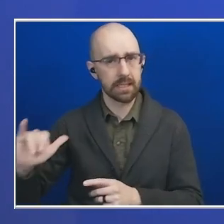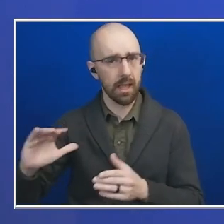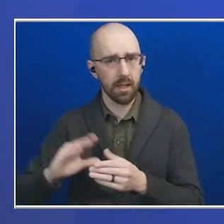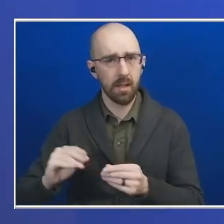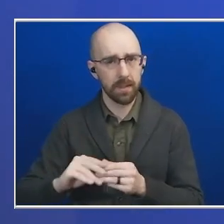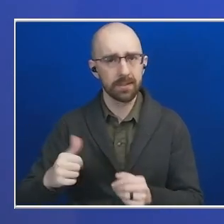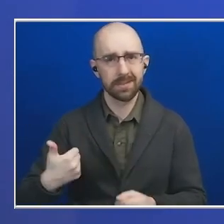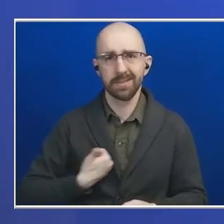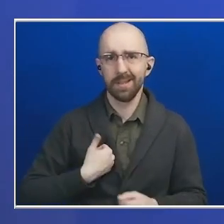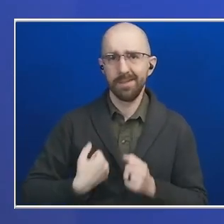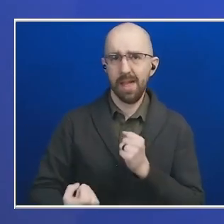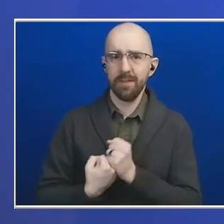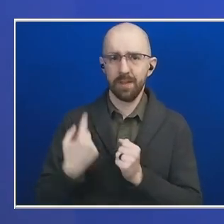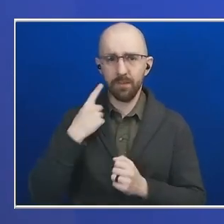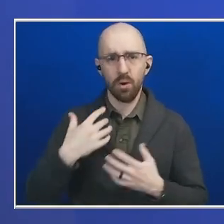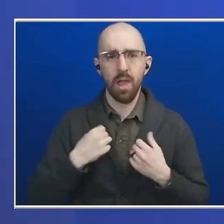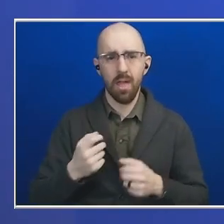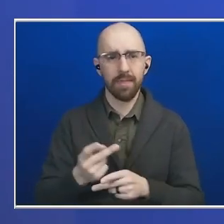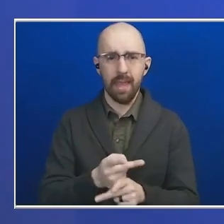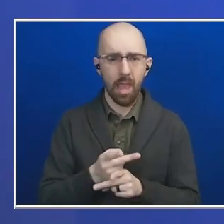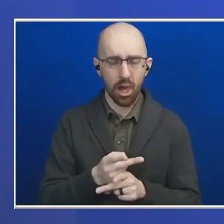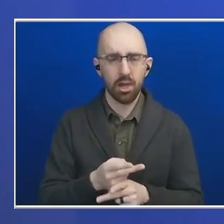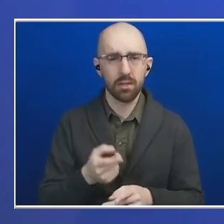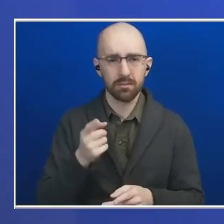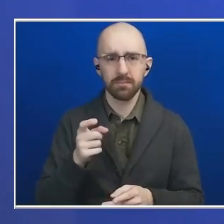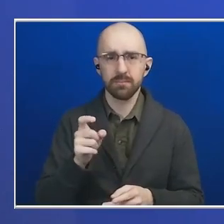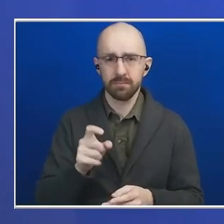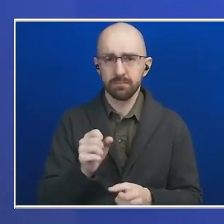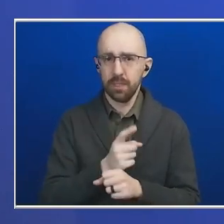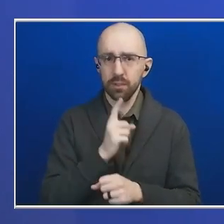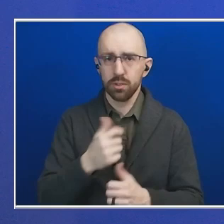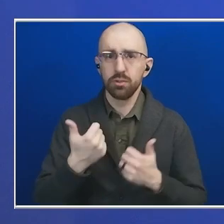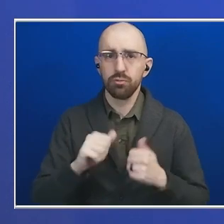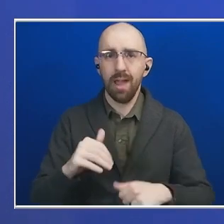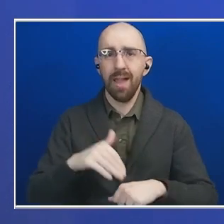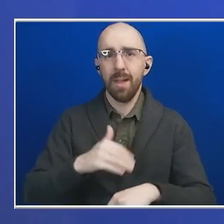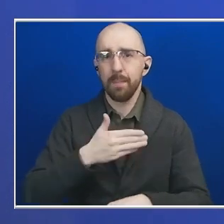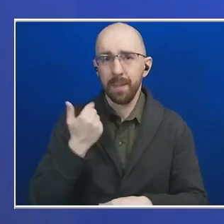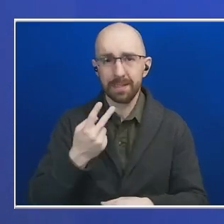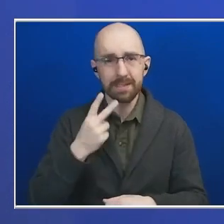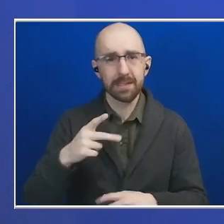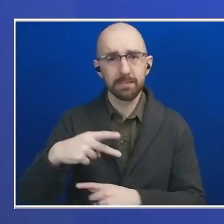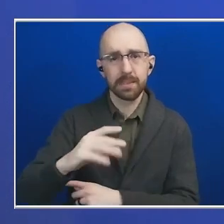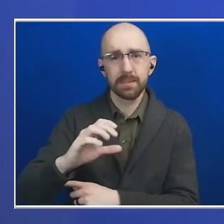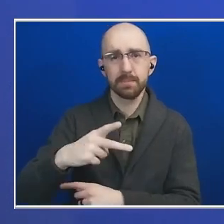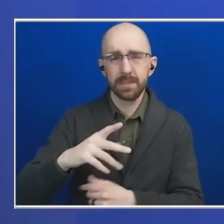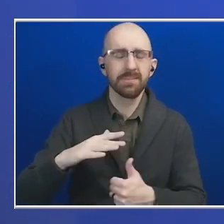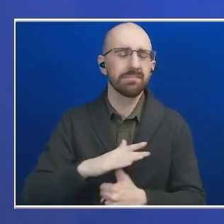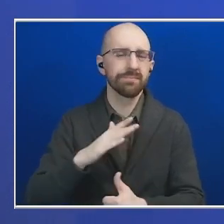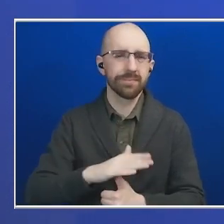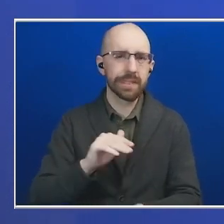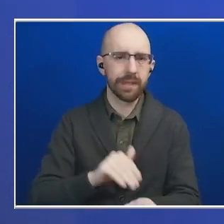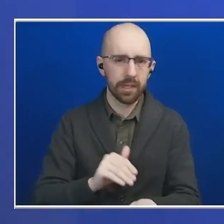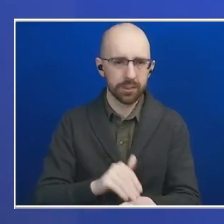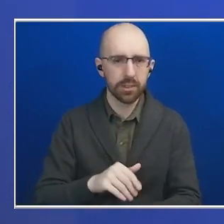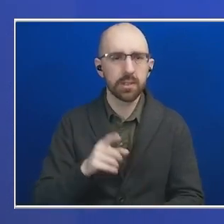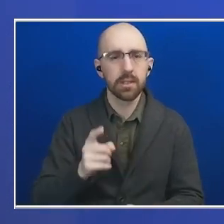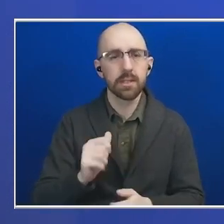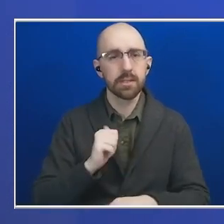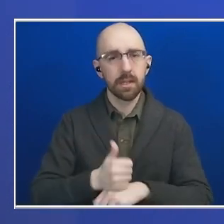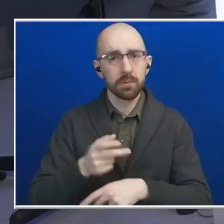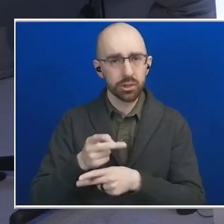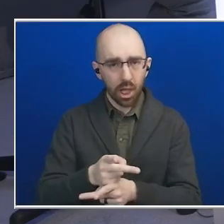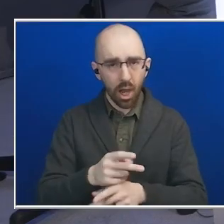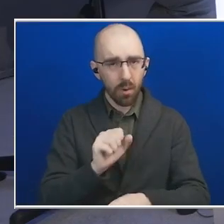for your health care, making sure that you do try to, at best, see a primary care physician, establish care, and work towards taking care of